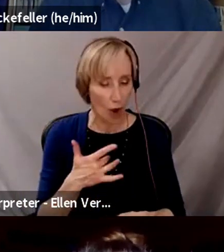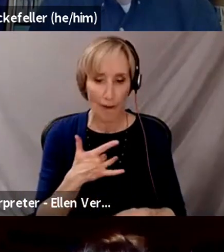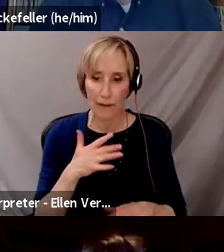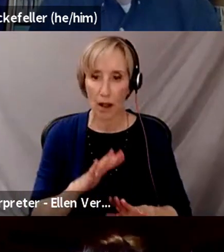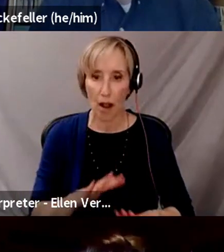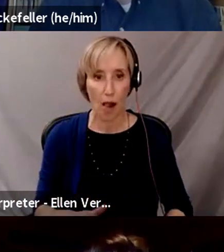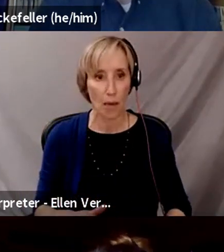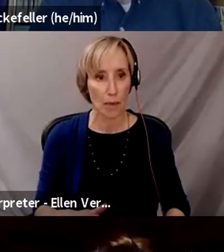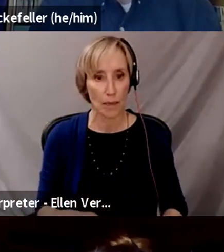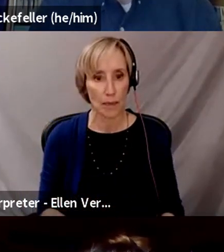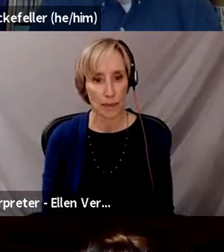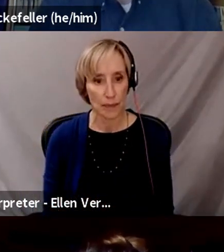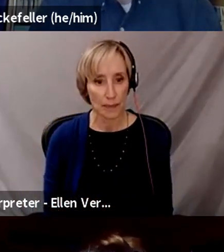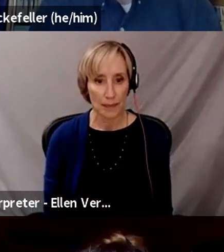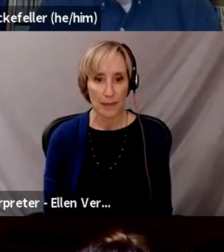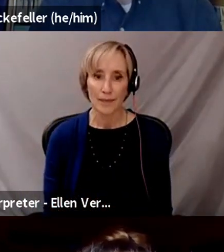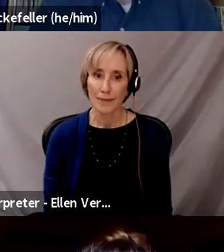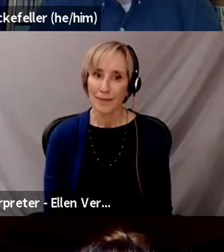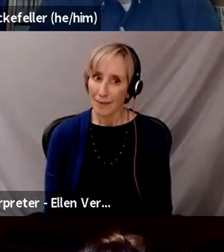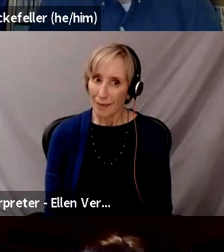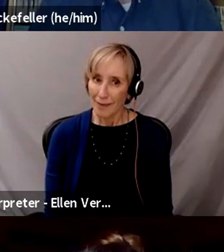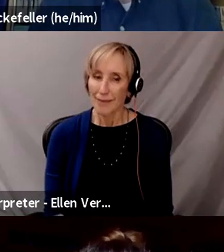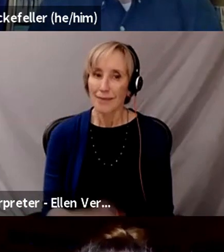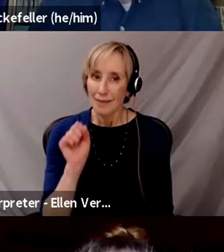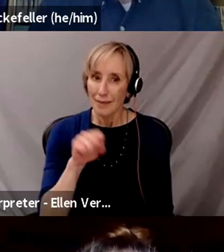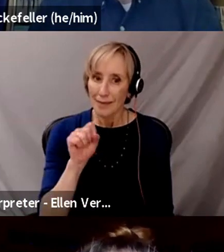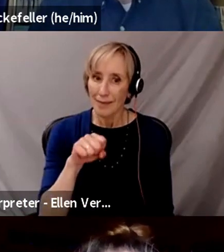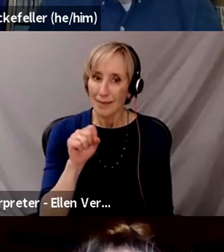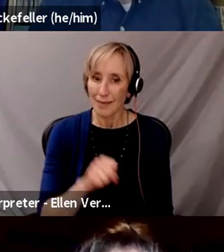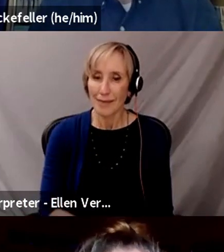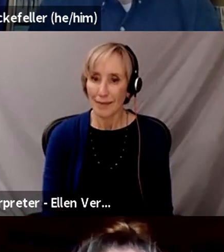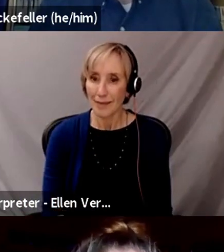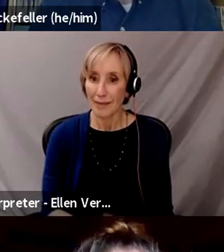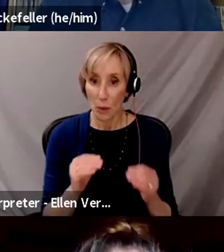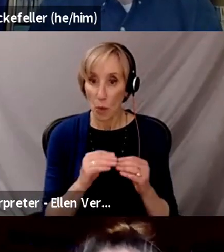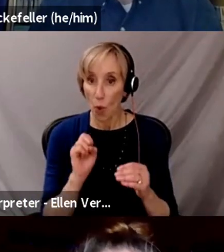Yeah, absolutely. Anyone else want to jump in, or should I go to the next question?